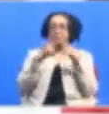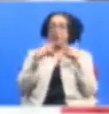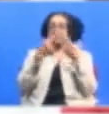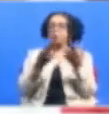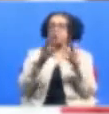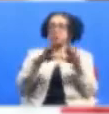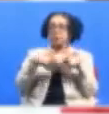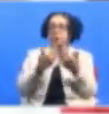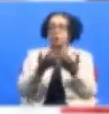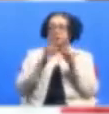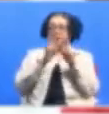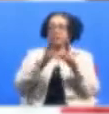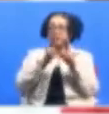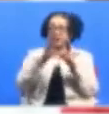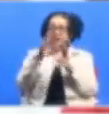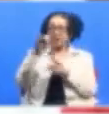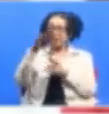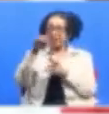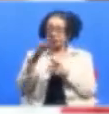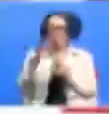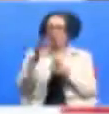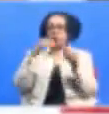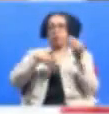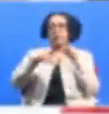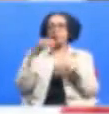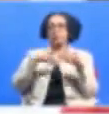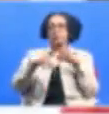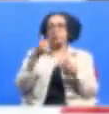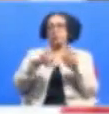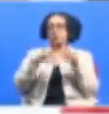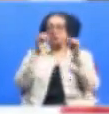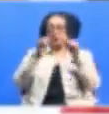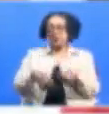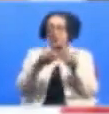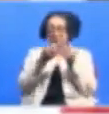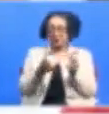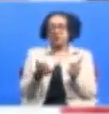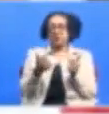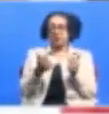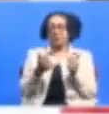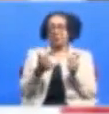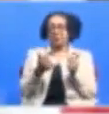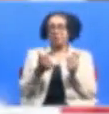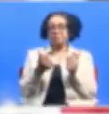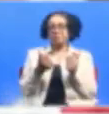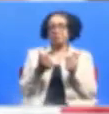on the referenced acts of impunity and corruption so that they can be addressed comprehensively.